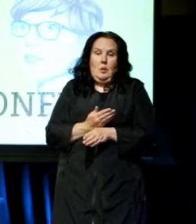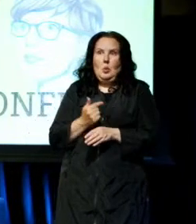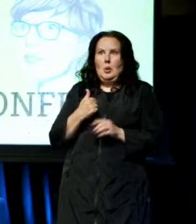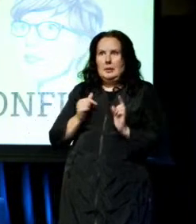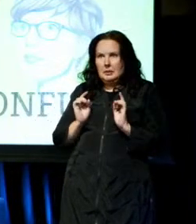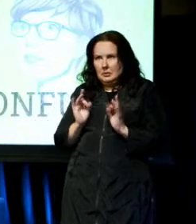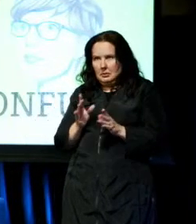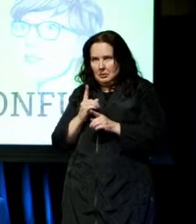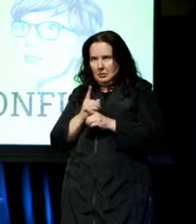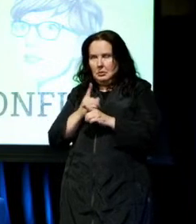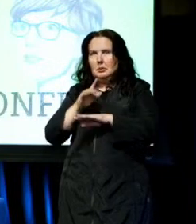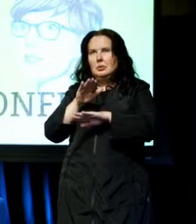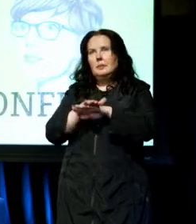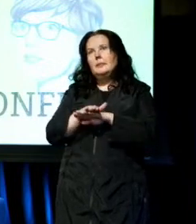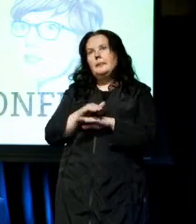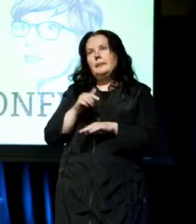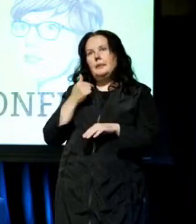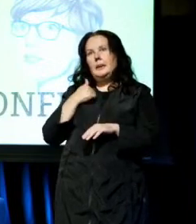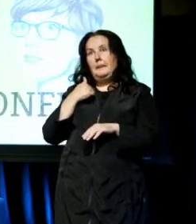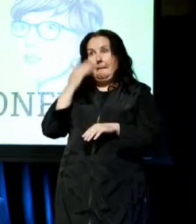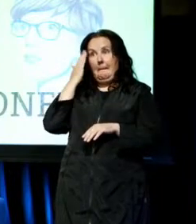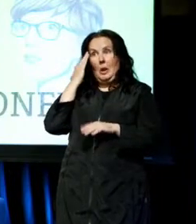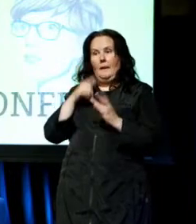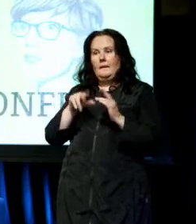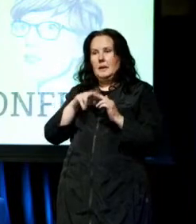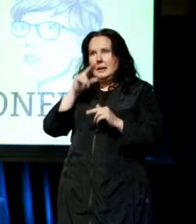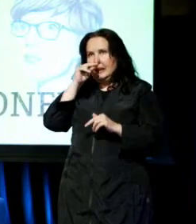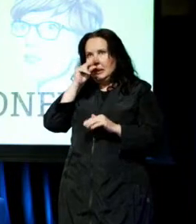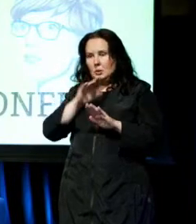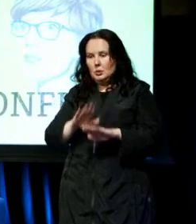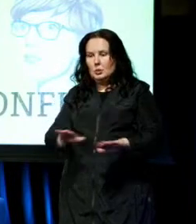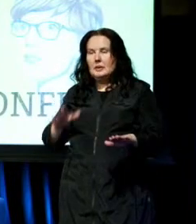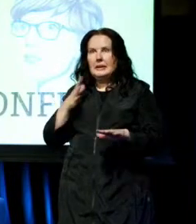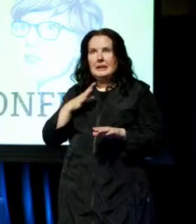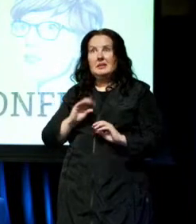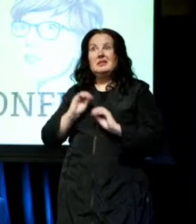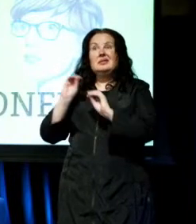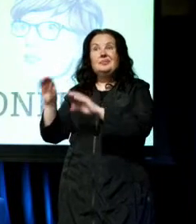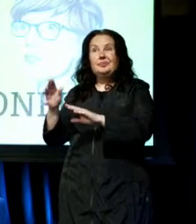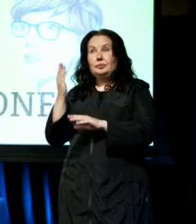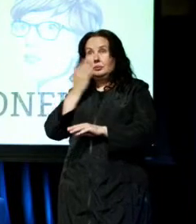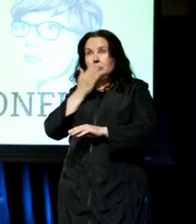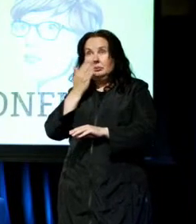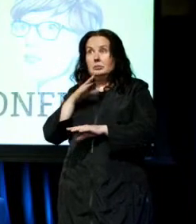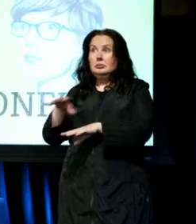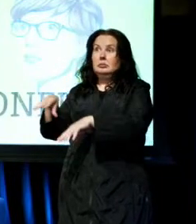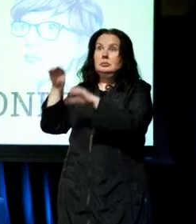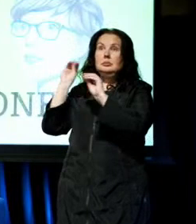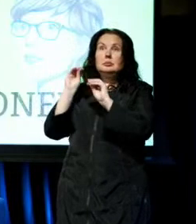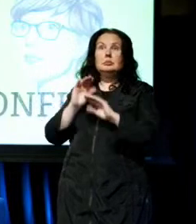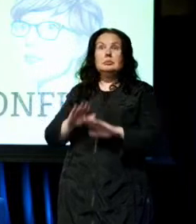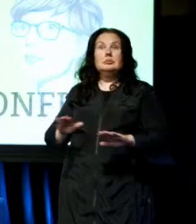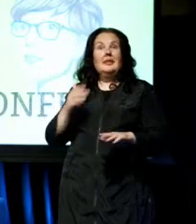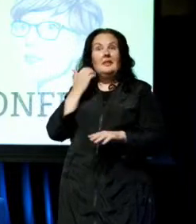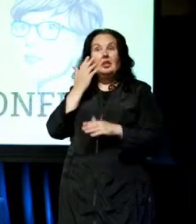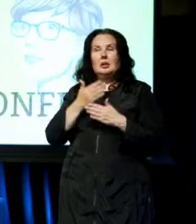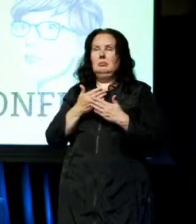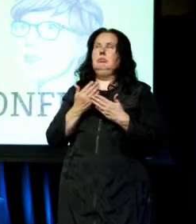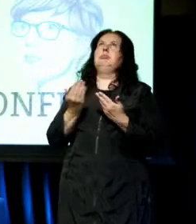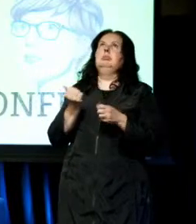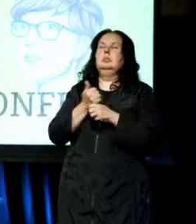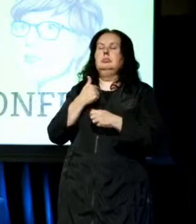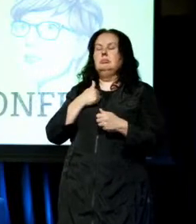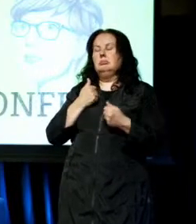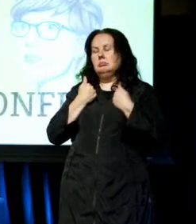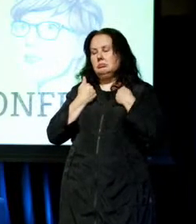on, you know, being a parent of young children, and, you know, the fact that I have to do school drop off and pick up every day. You know, and that just completely wipes